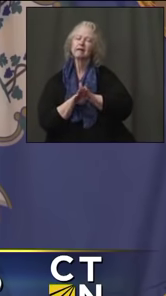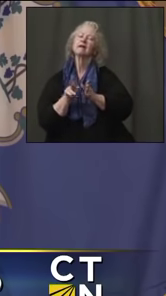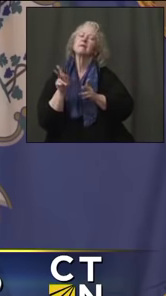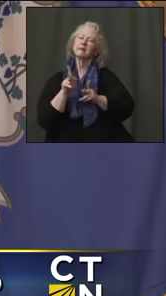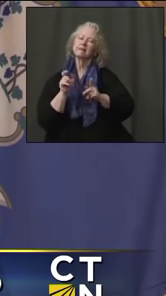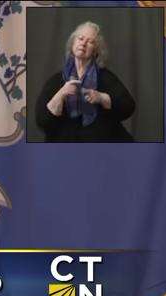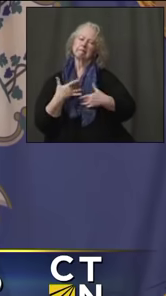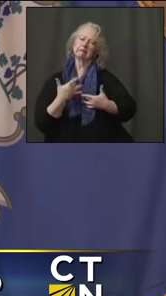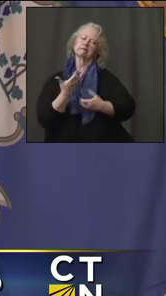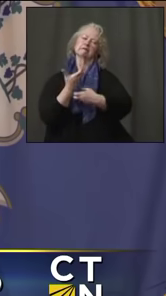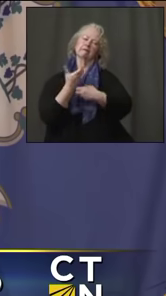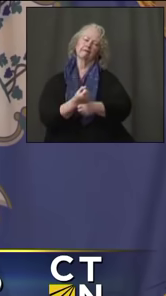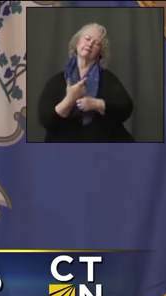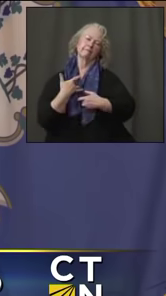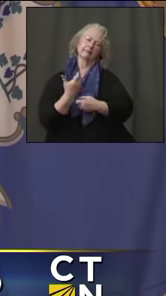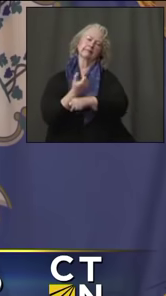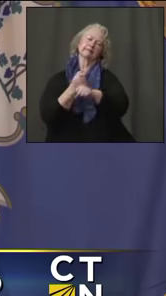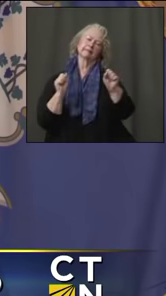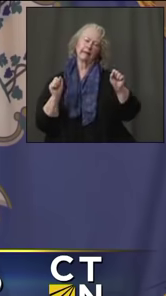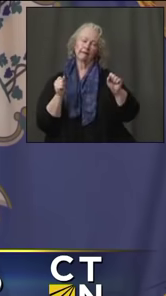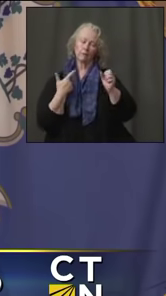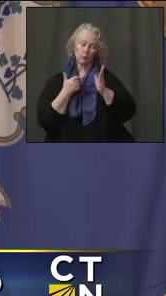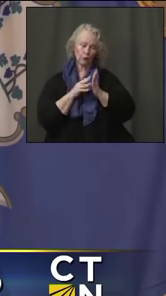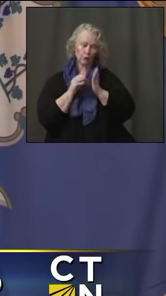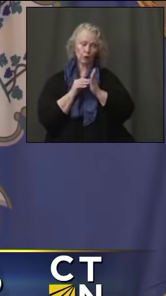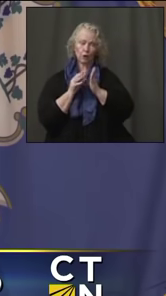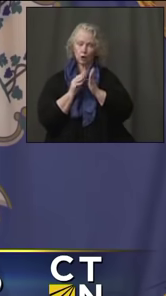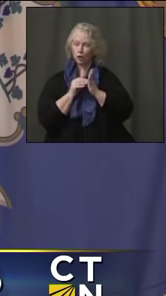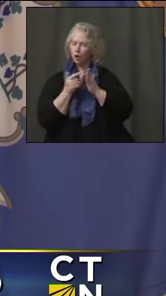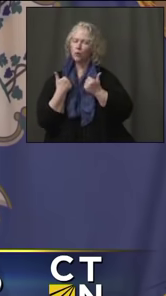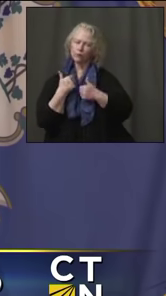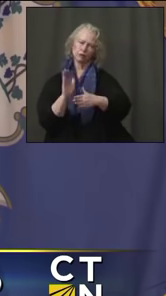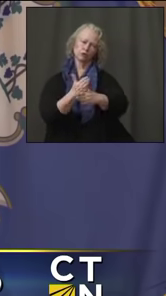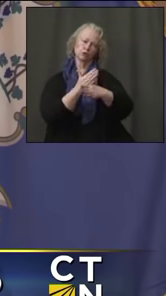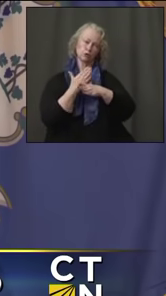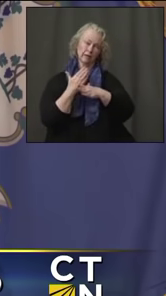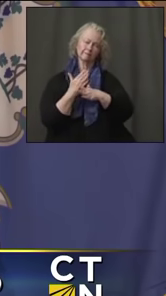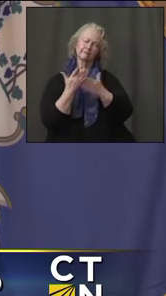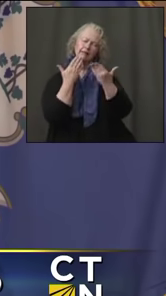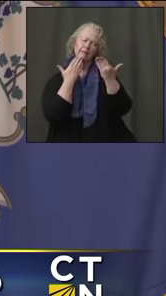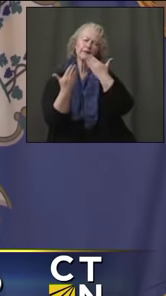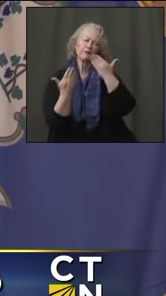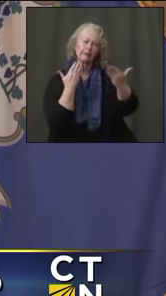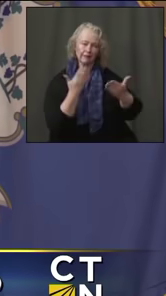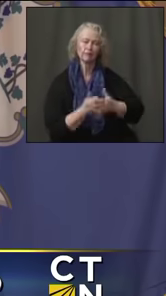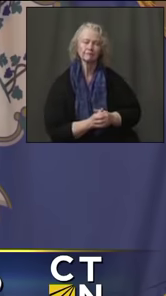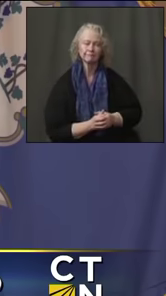that right. We learn a little bit every day, and what we learn we share with each and every one of you. Thanks, everybody.